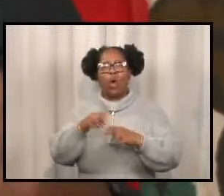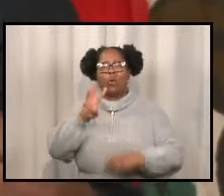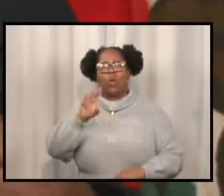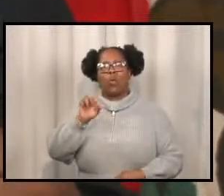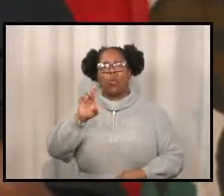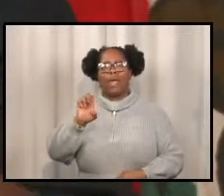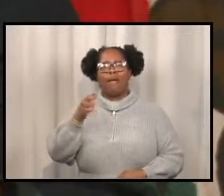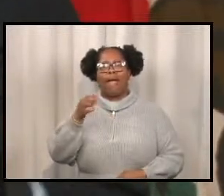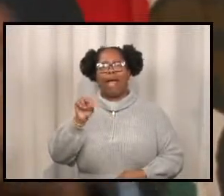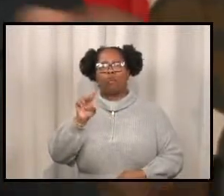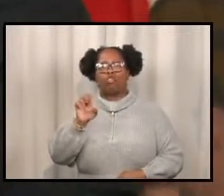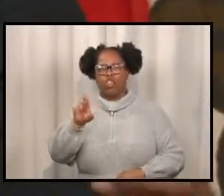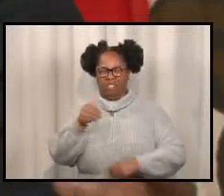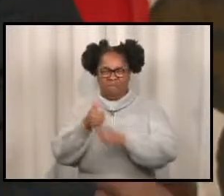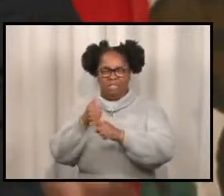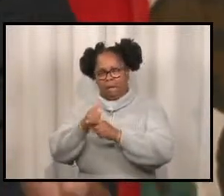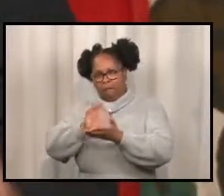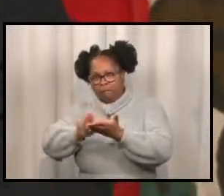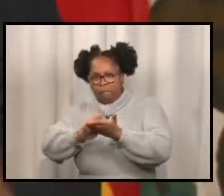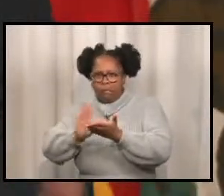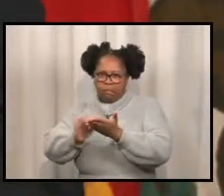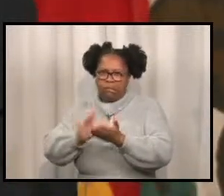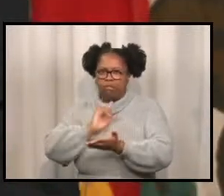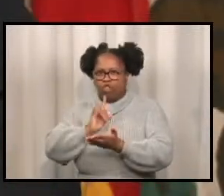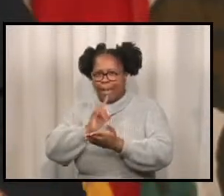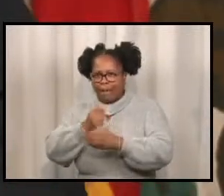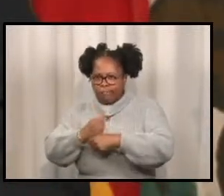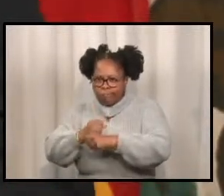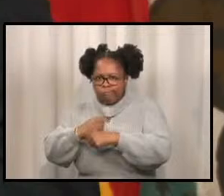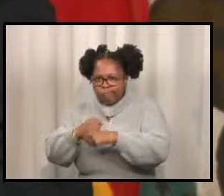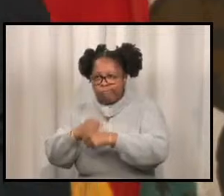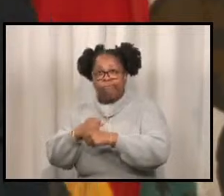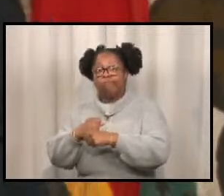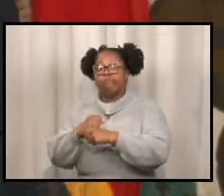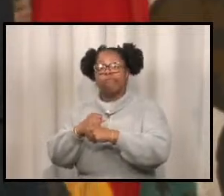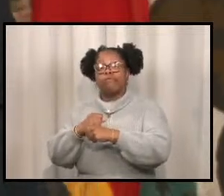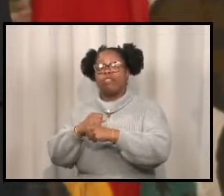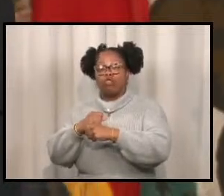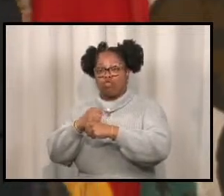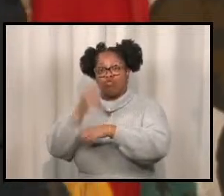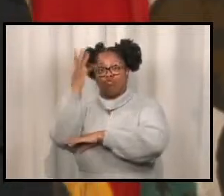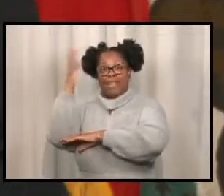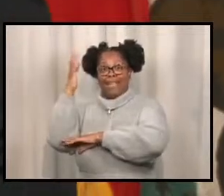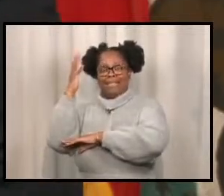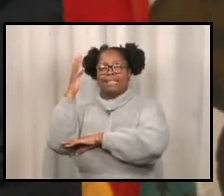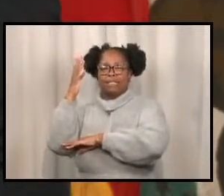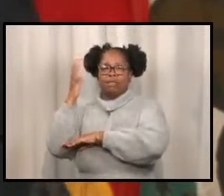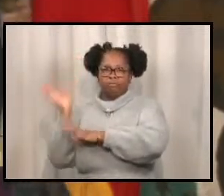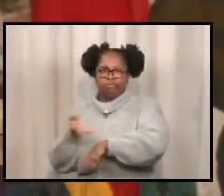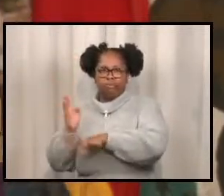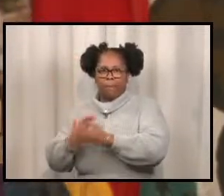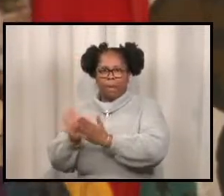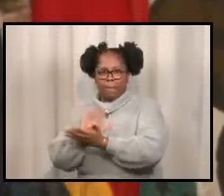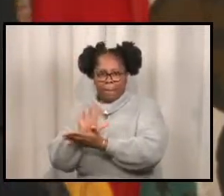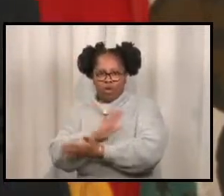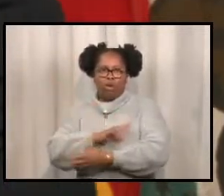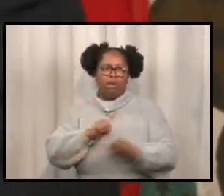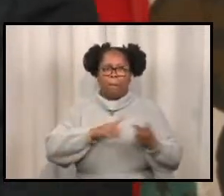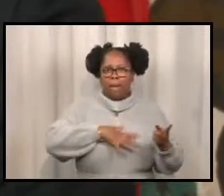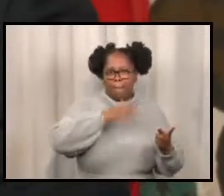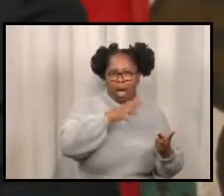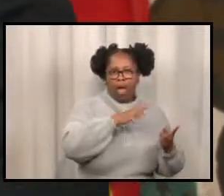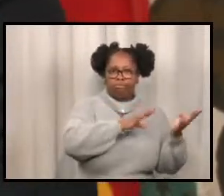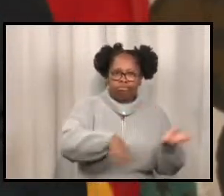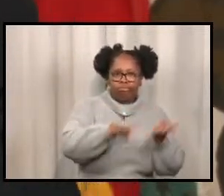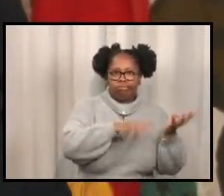He was like the maintenance man, and they would take trees and turn it into paper, right? My mother was on an assembly line at General Motors. My father